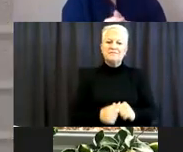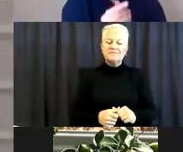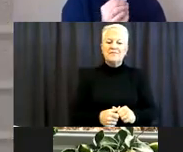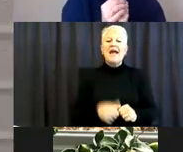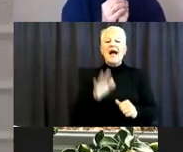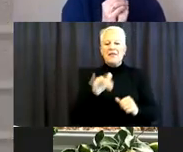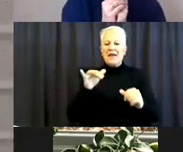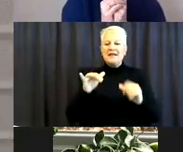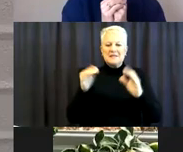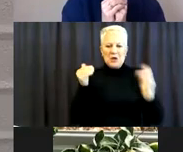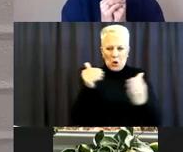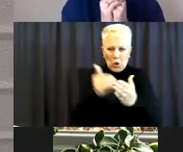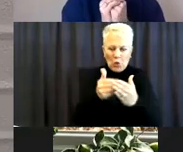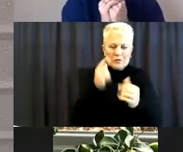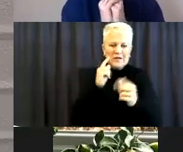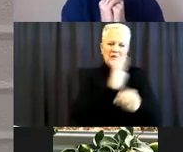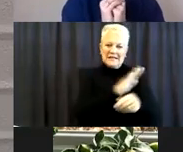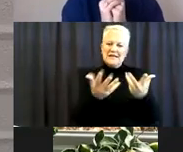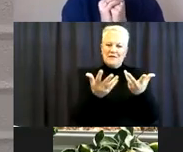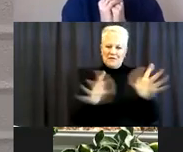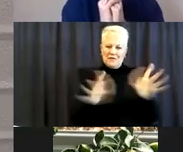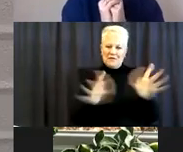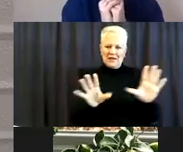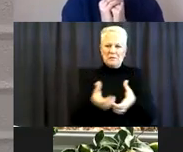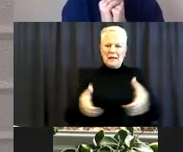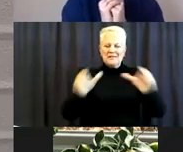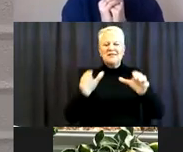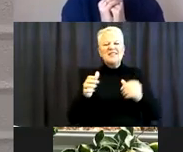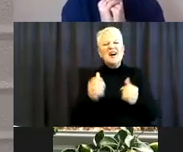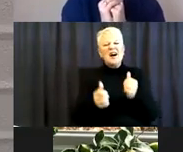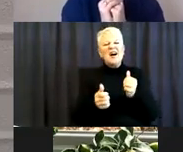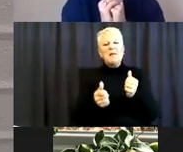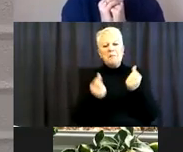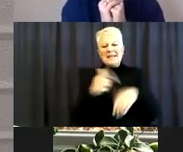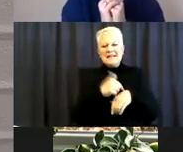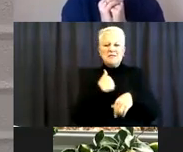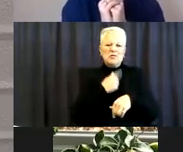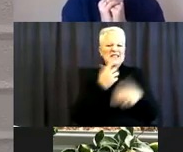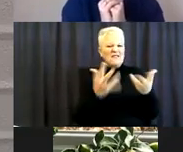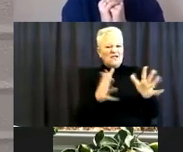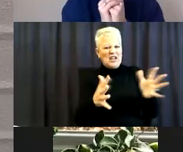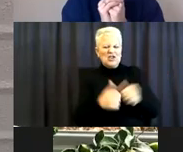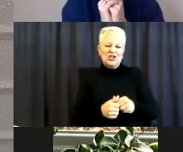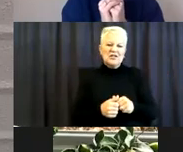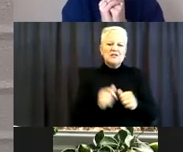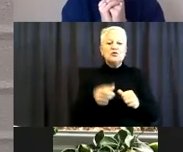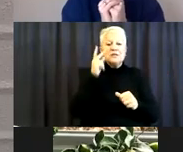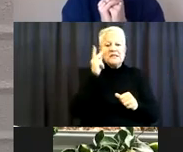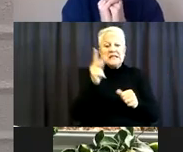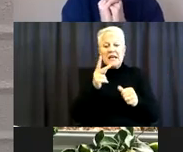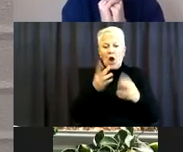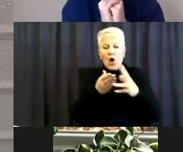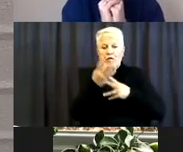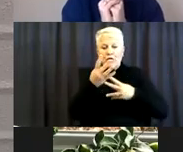Here's a close-up of his all done or finished. A lot of times we'll just say finished. You can see kind of through the weave there,